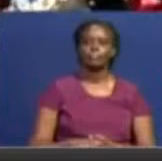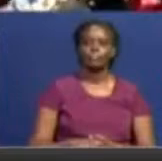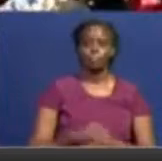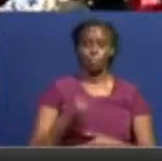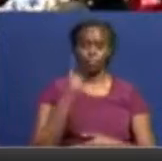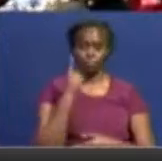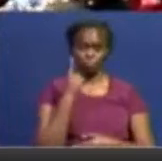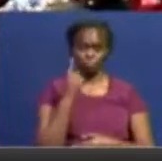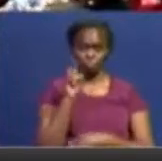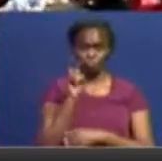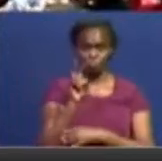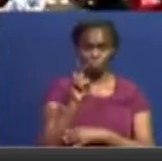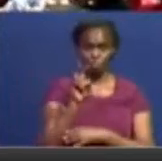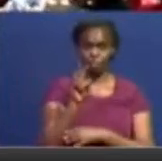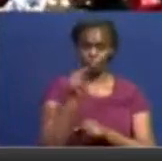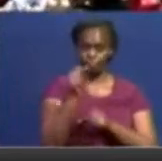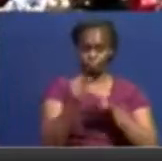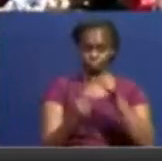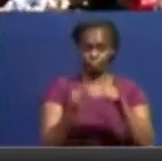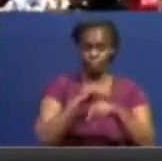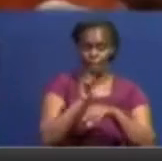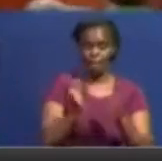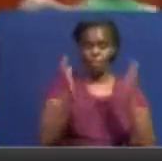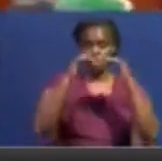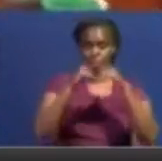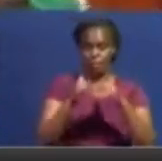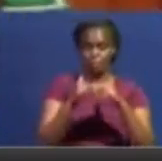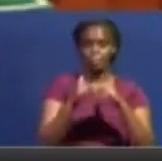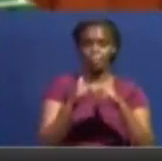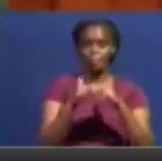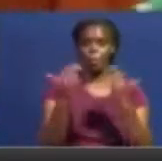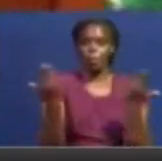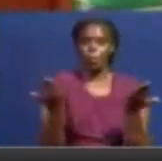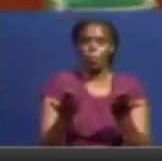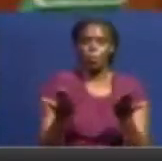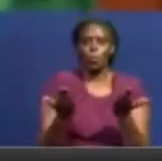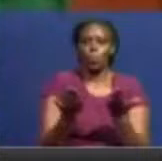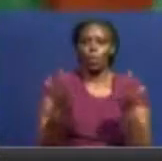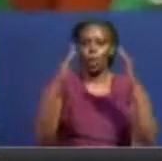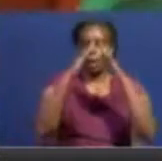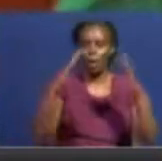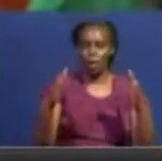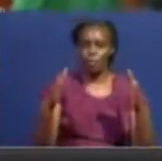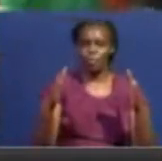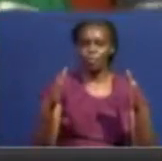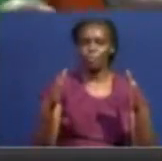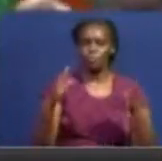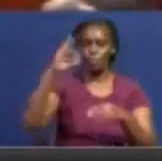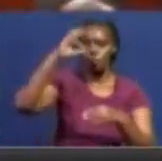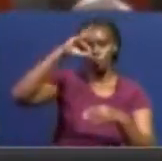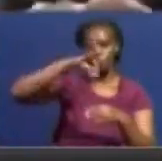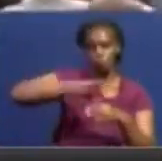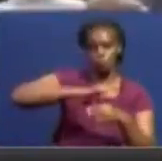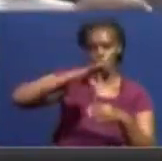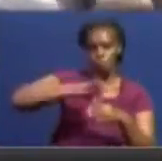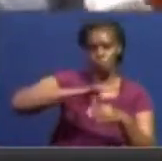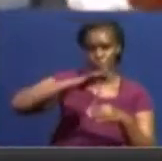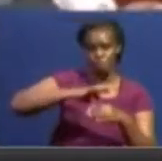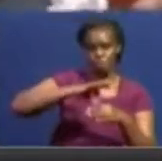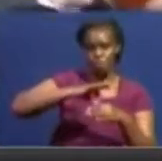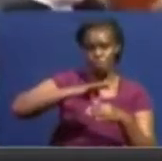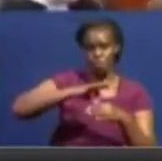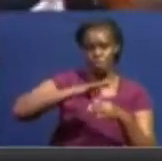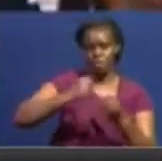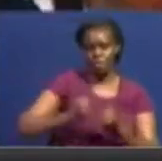You've been watching the proceedings in the National Assembly, where the House has voted for